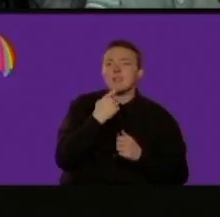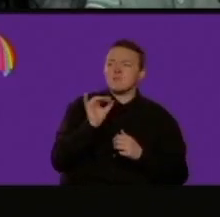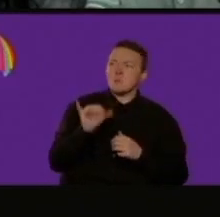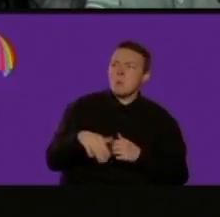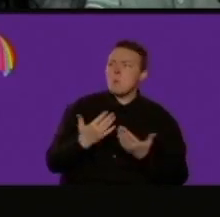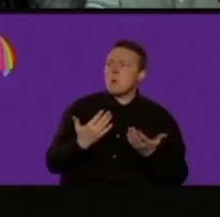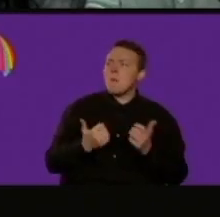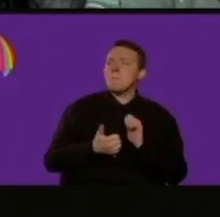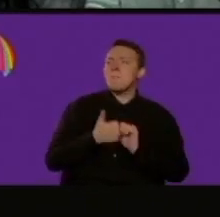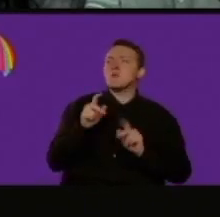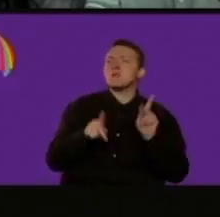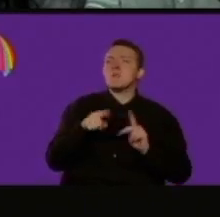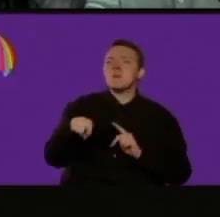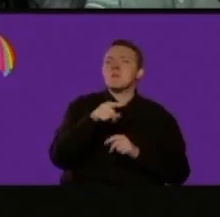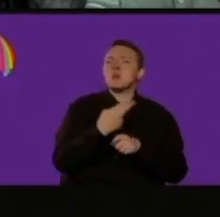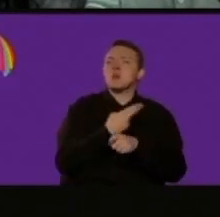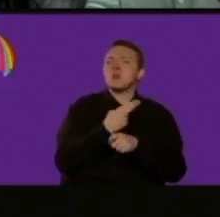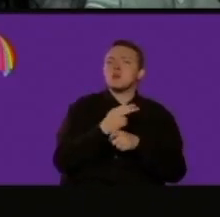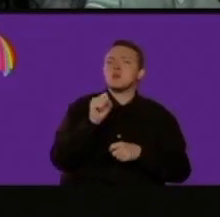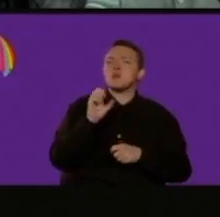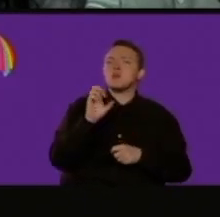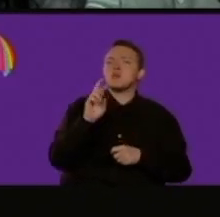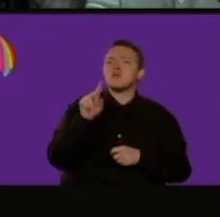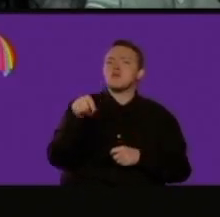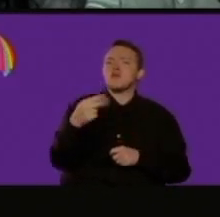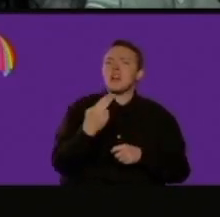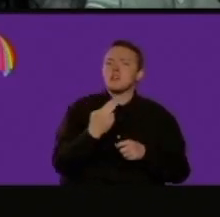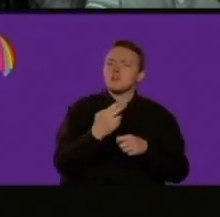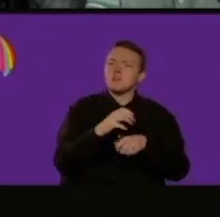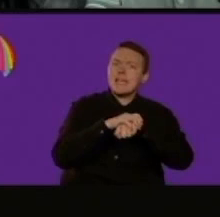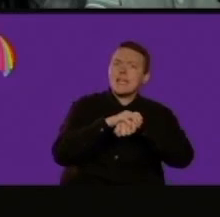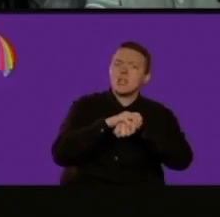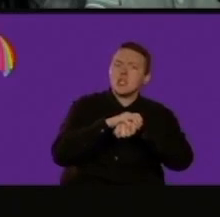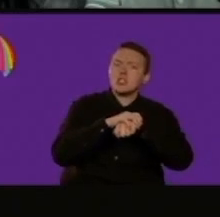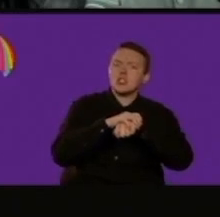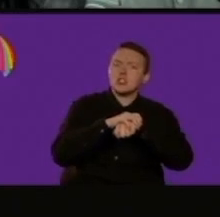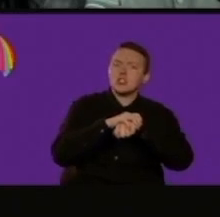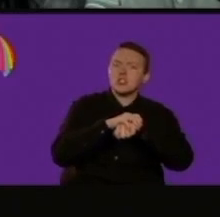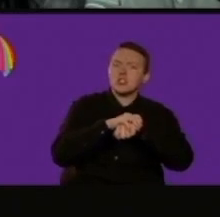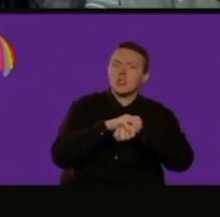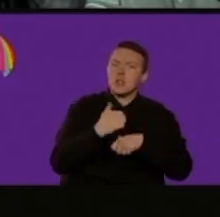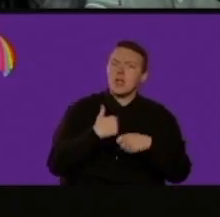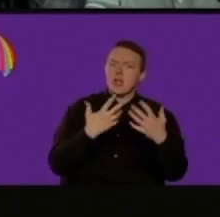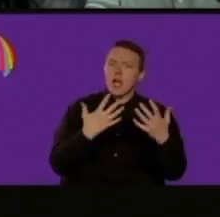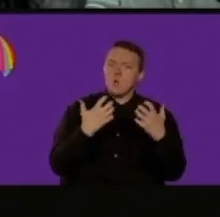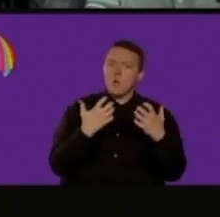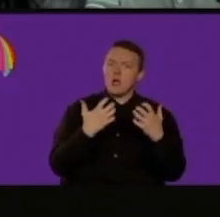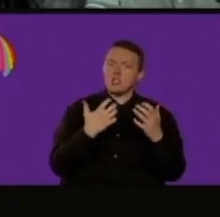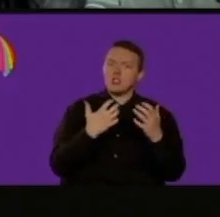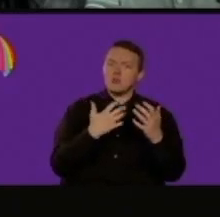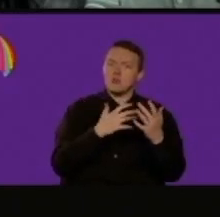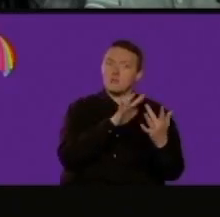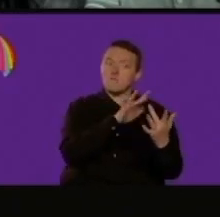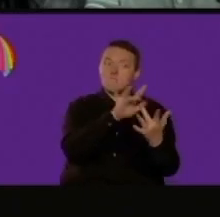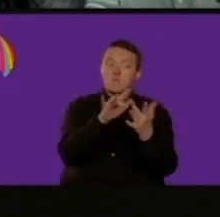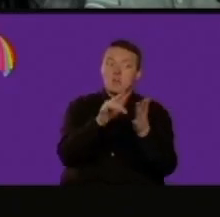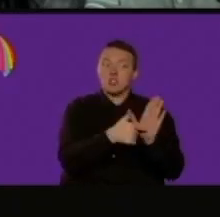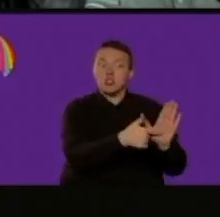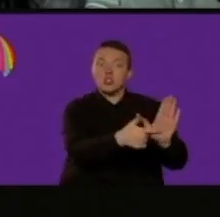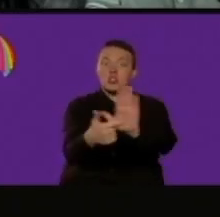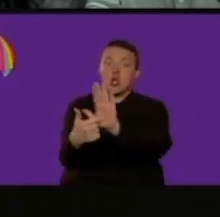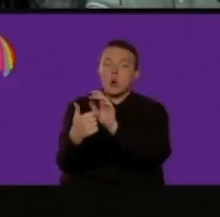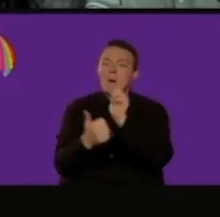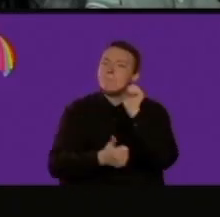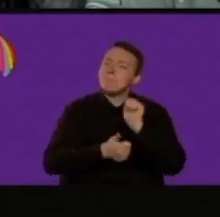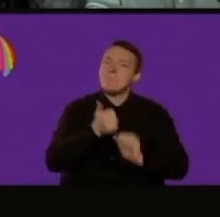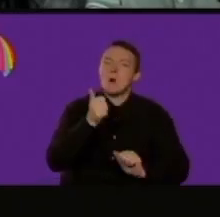They was talking about the cheerleader community with the cheerleader community, fan fiction authors